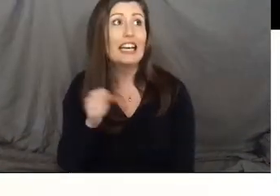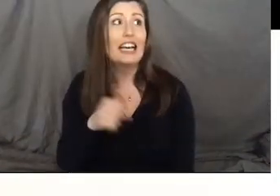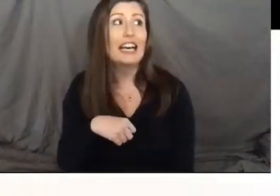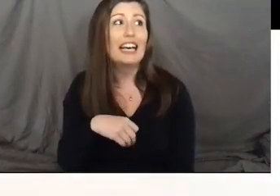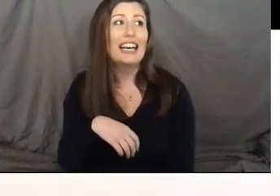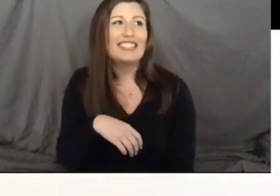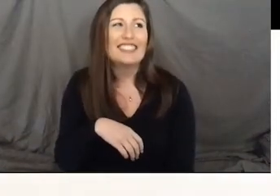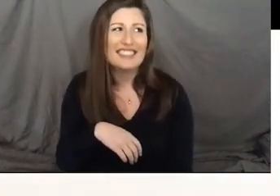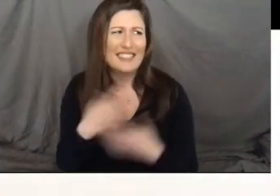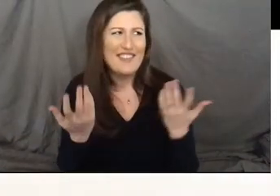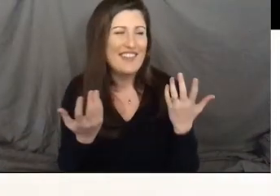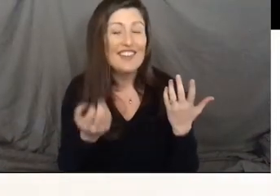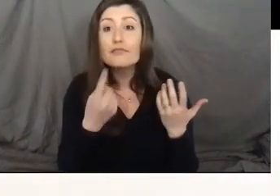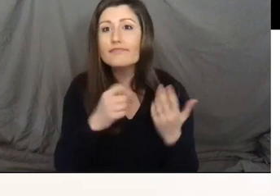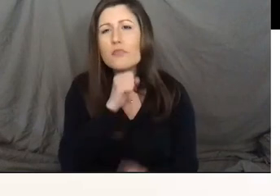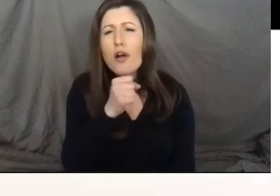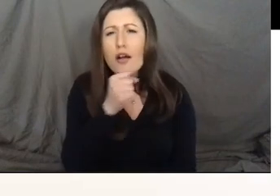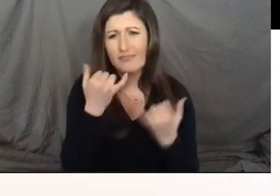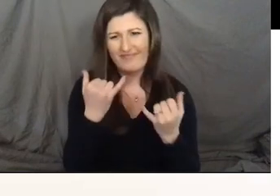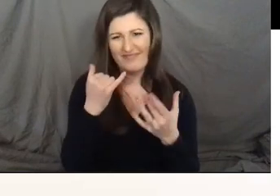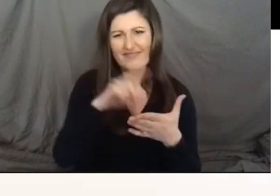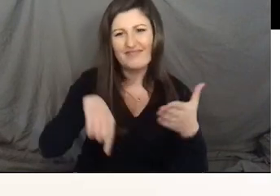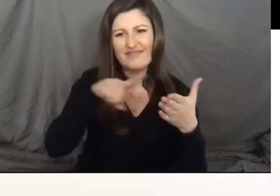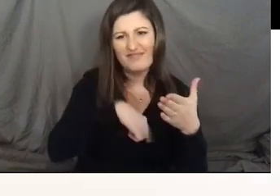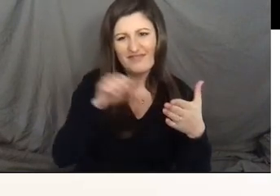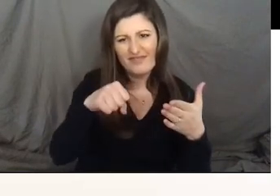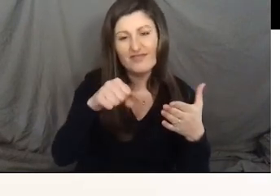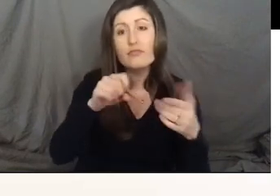So promise cancel for now, but we will